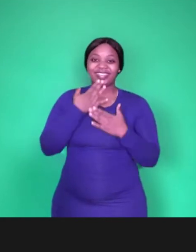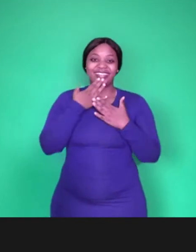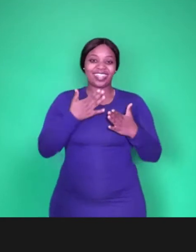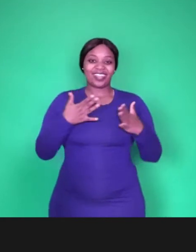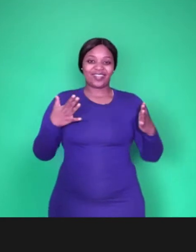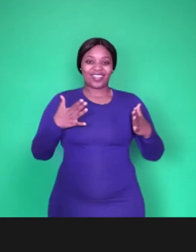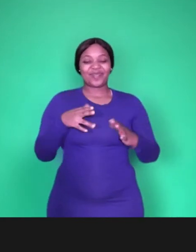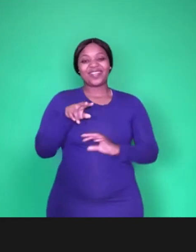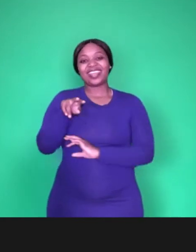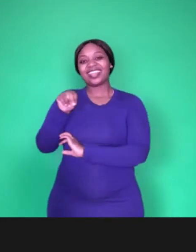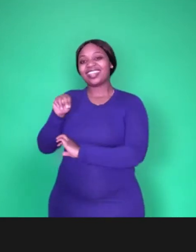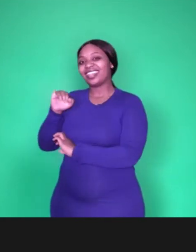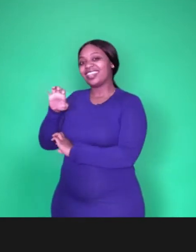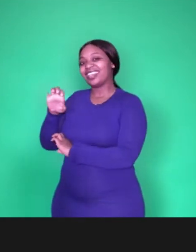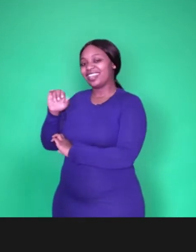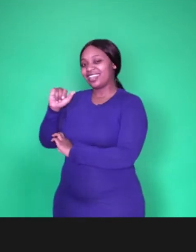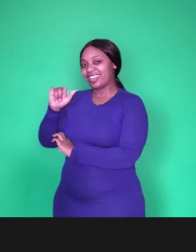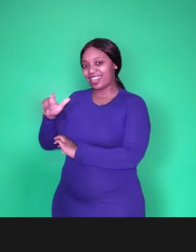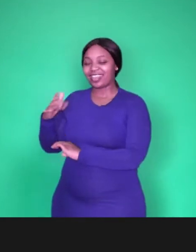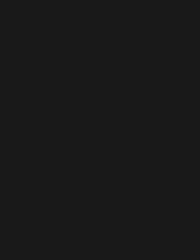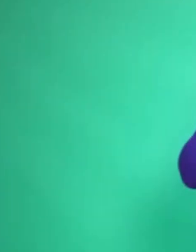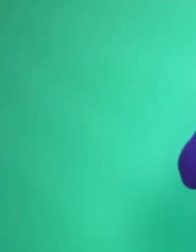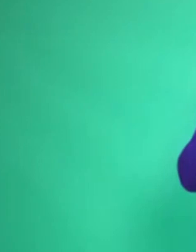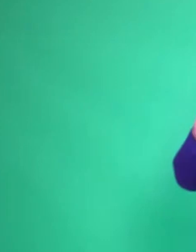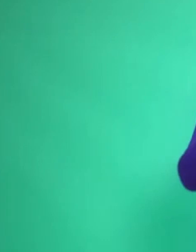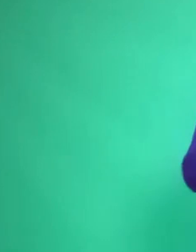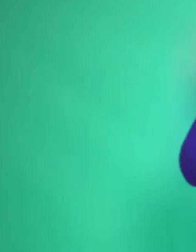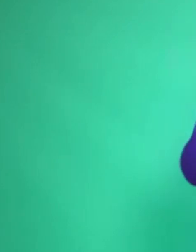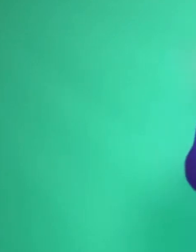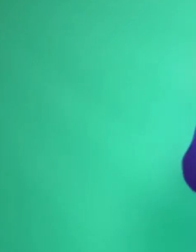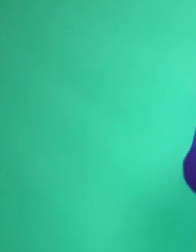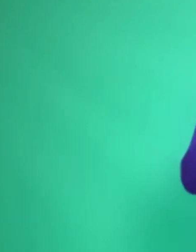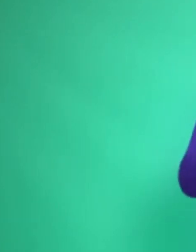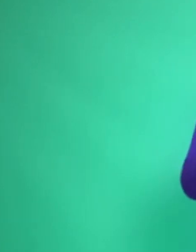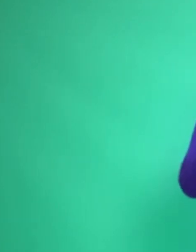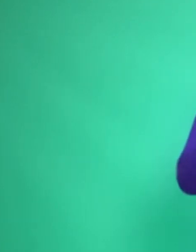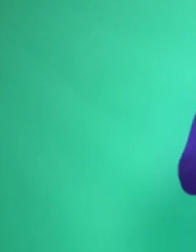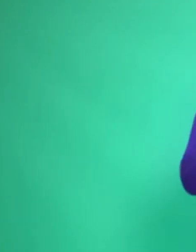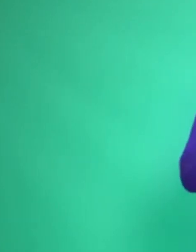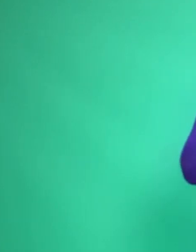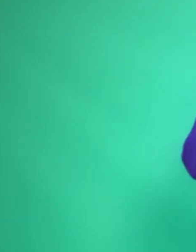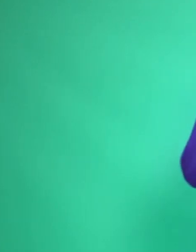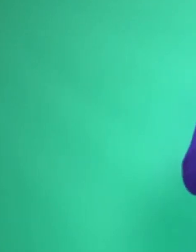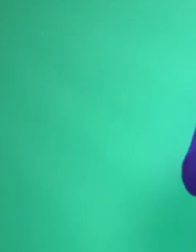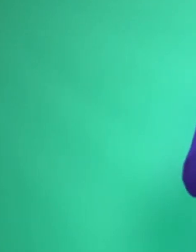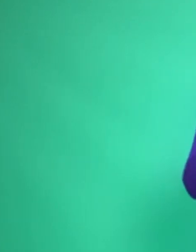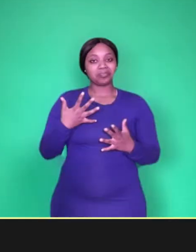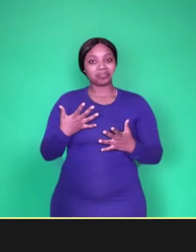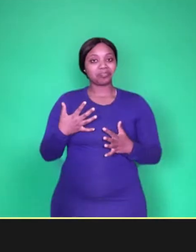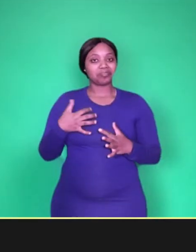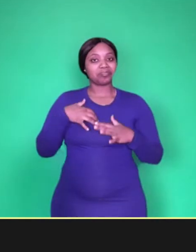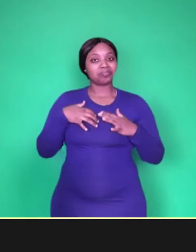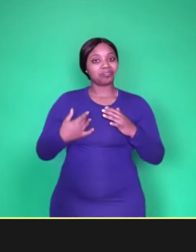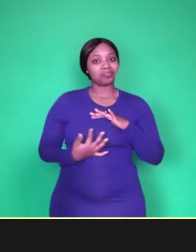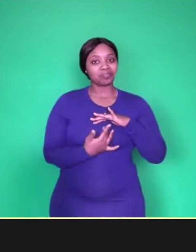Neil. Thanks, Thank you to Neil. all the presenters for a really fascinating